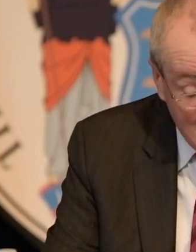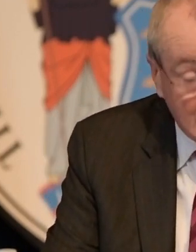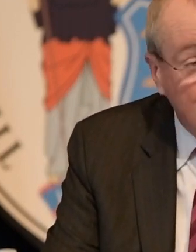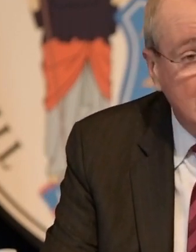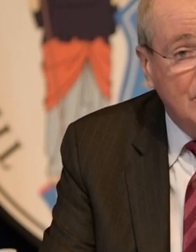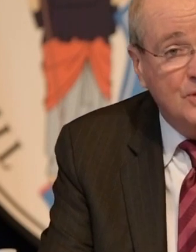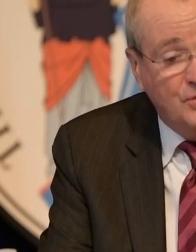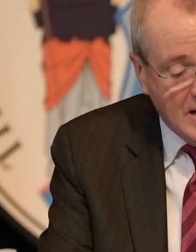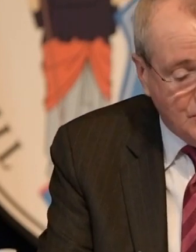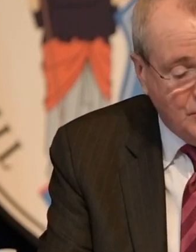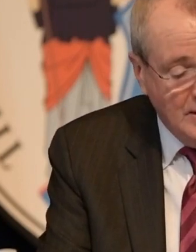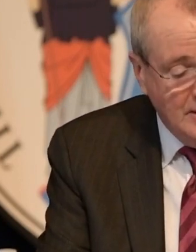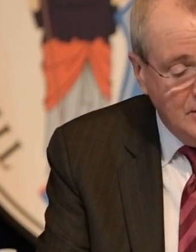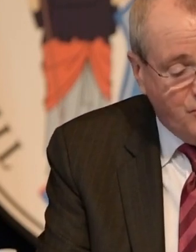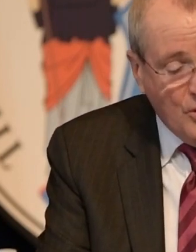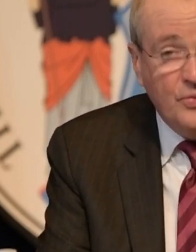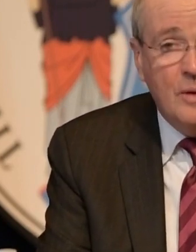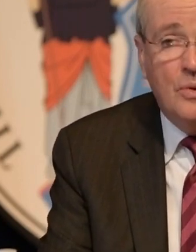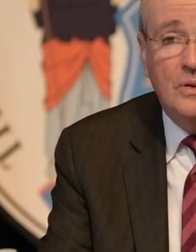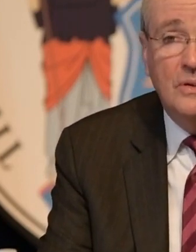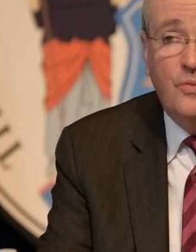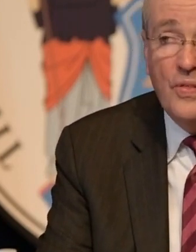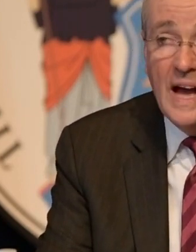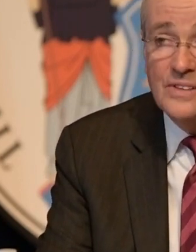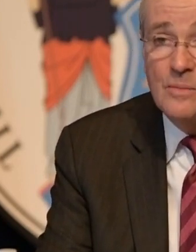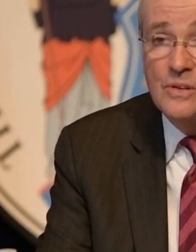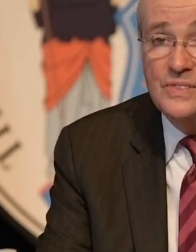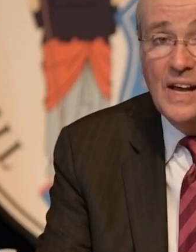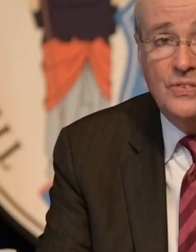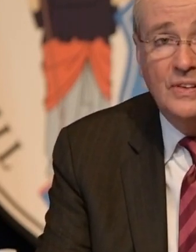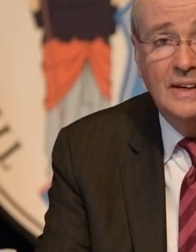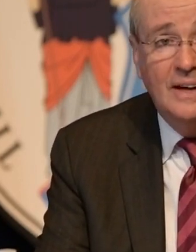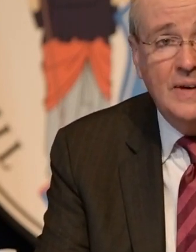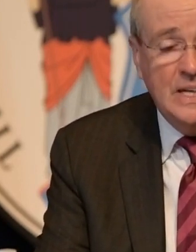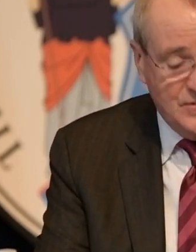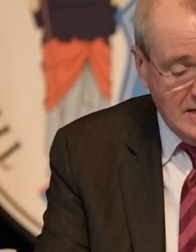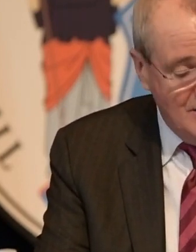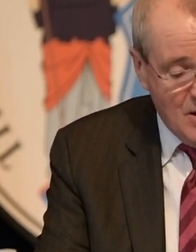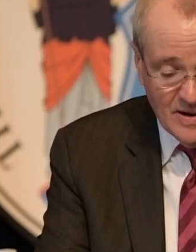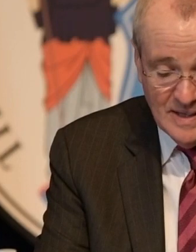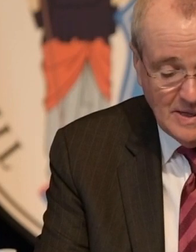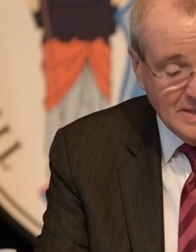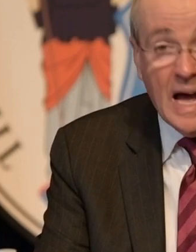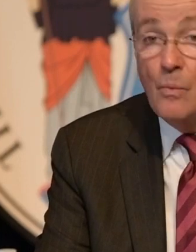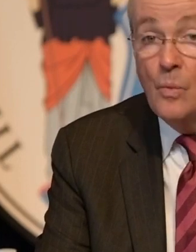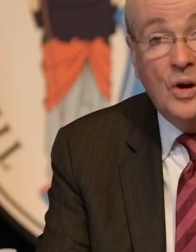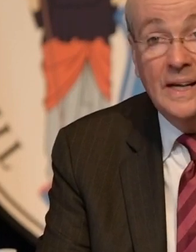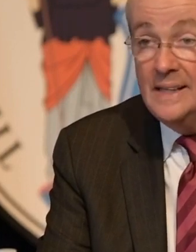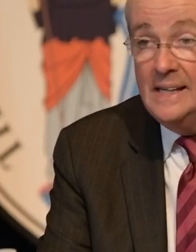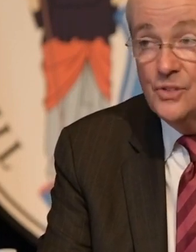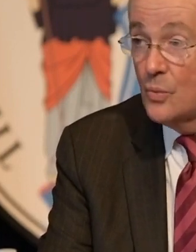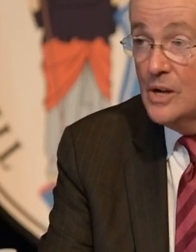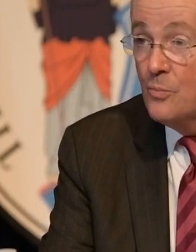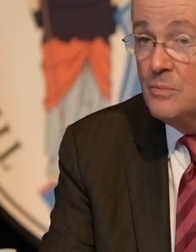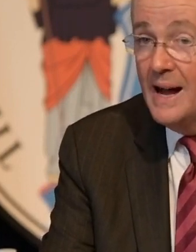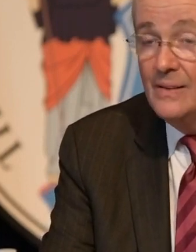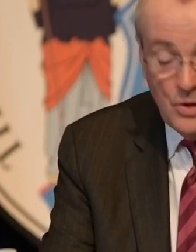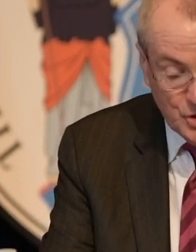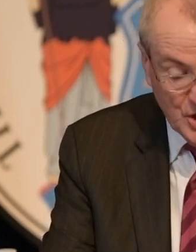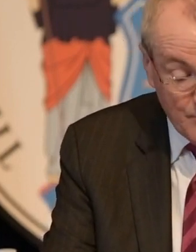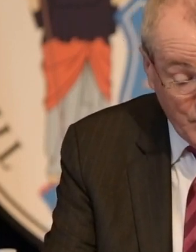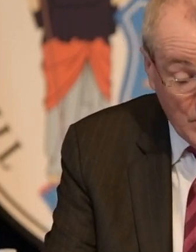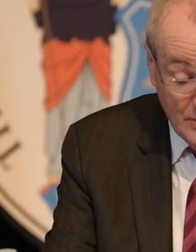to 73 different sites, fourth highest number of tests of any state in America. Not what we're going to need to reopen by